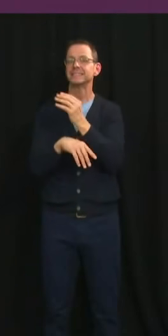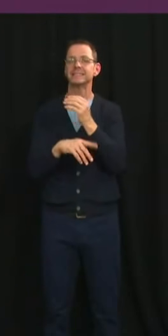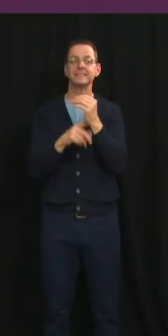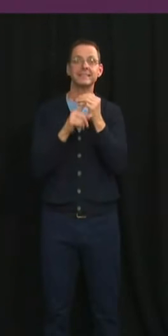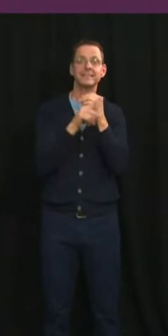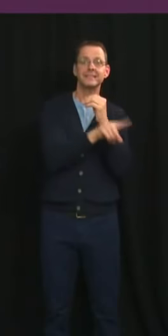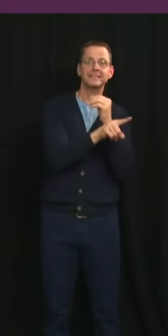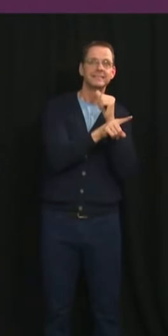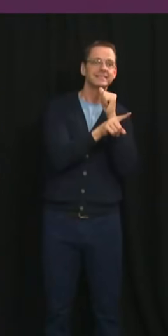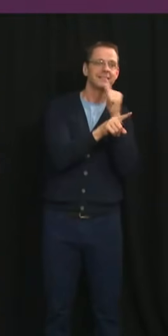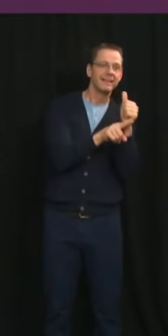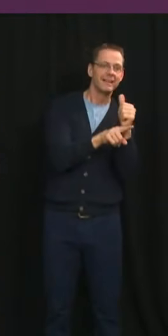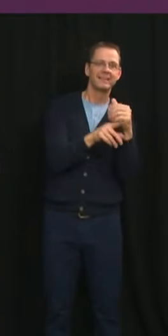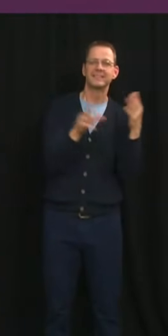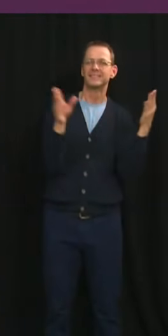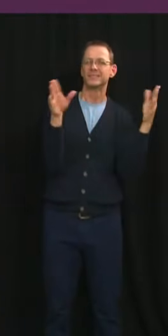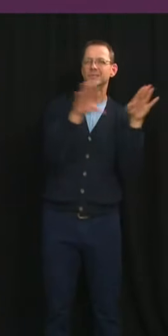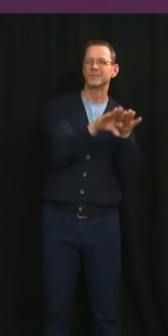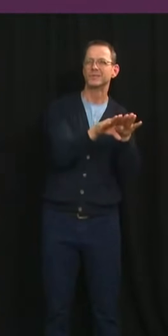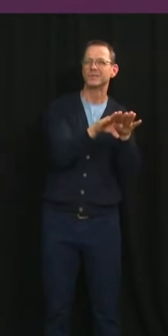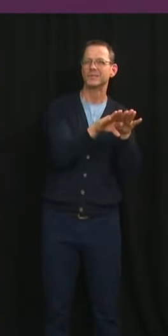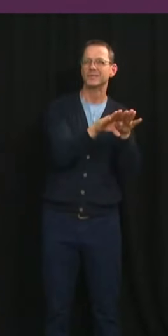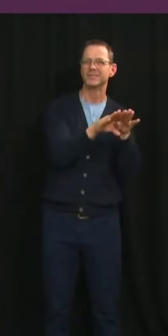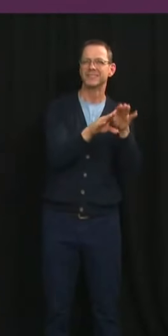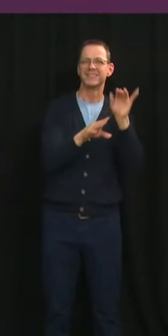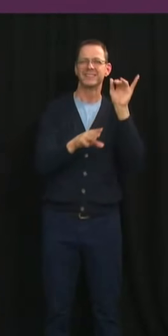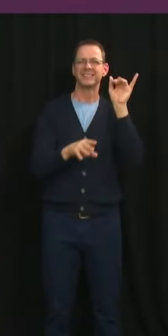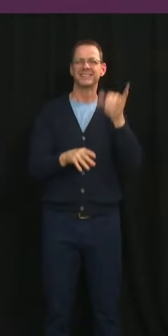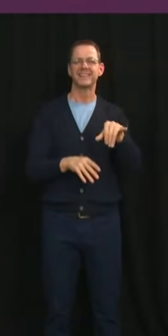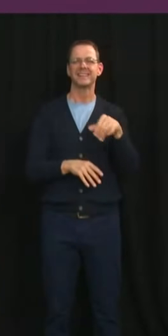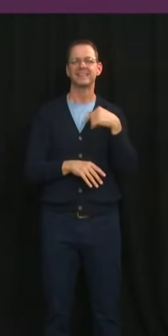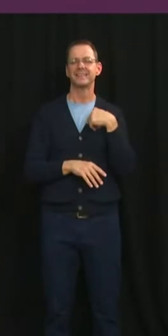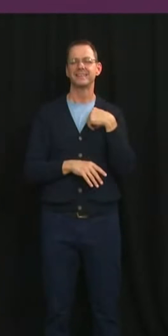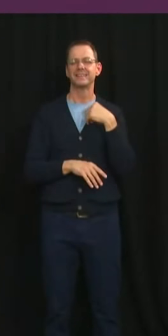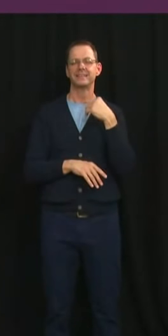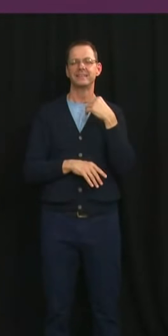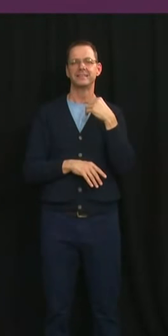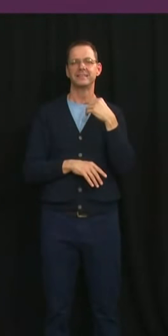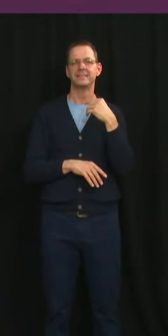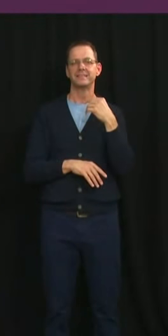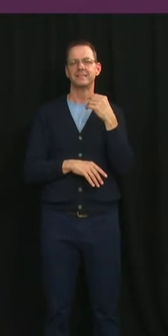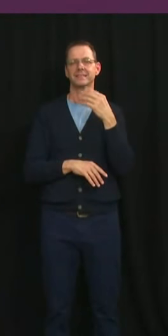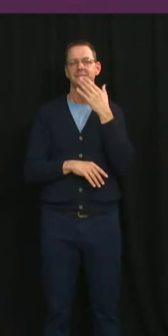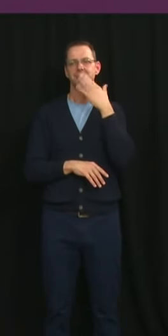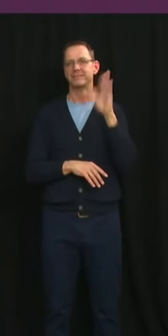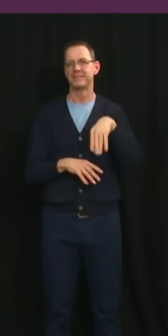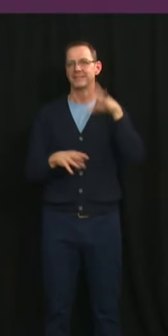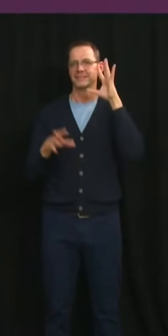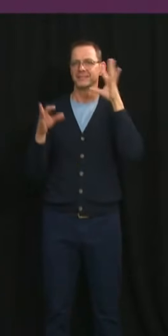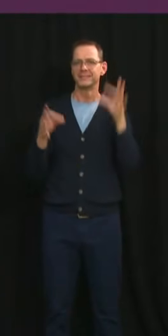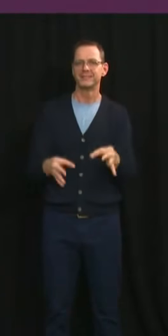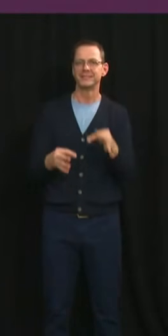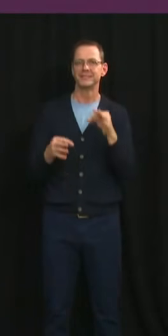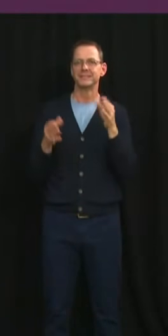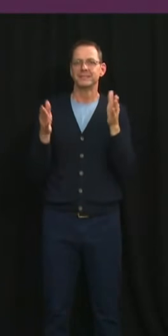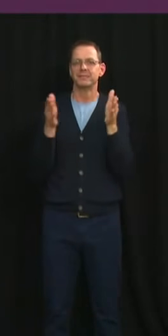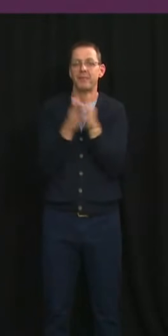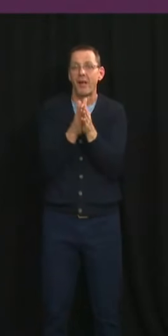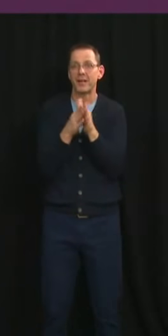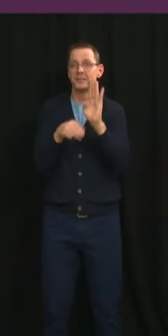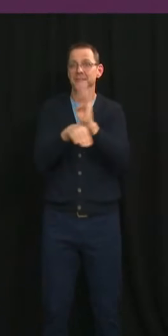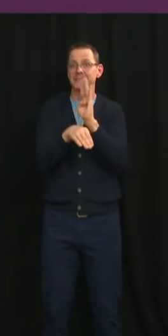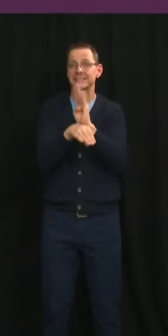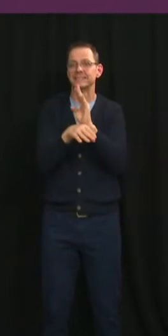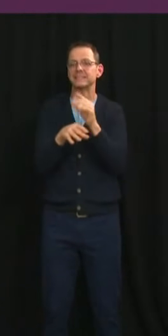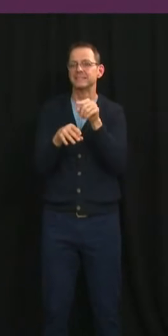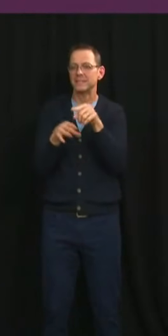effectively, in us suspending most retail small businesses, but allowing most box stores to operate because they sold